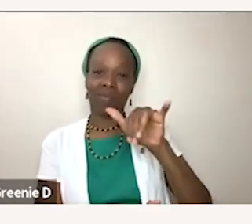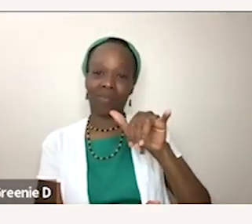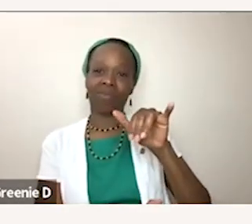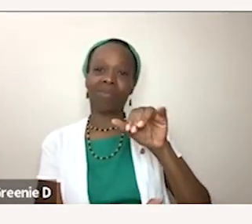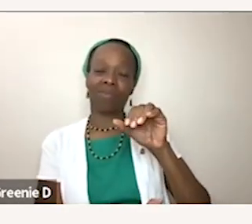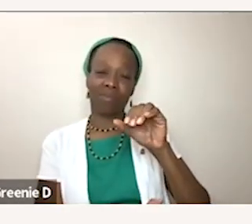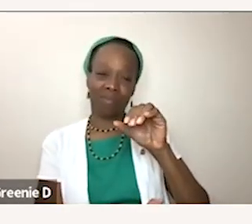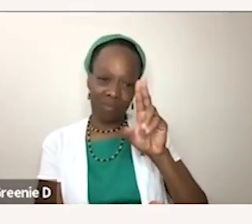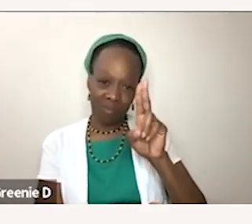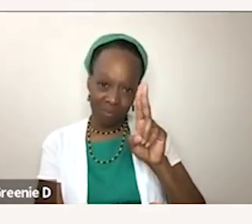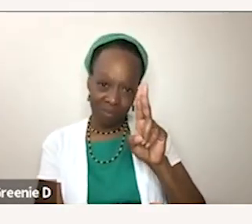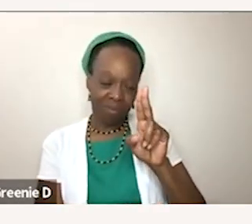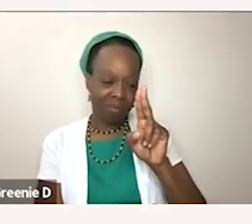is